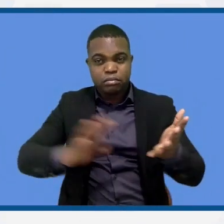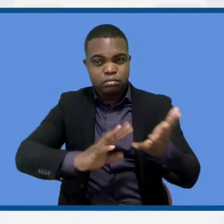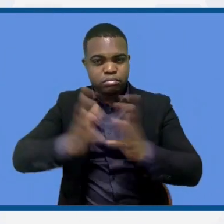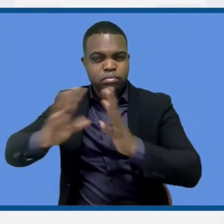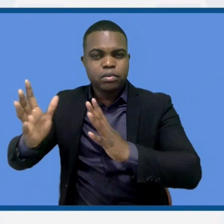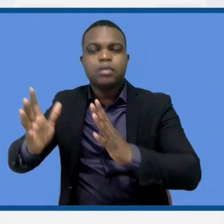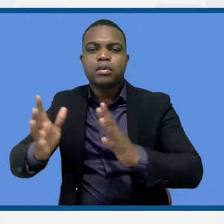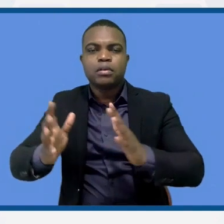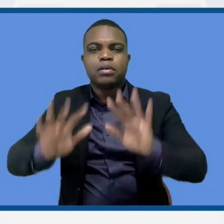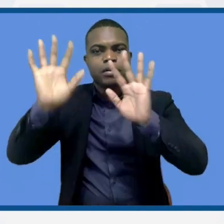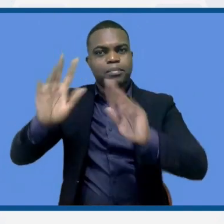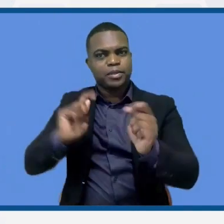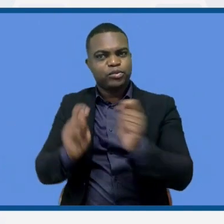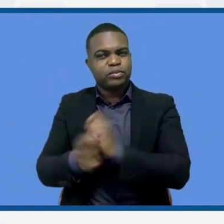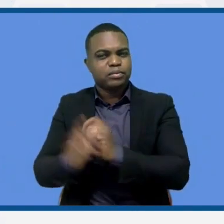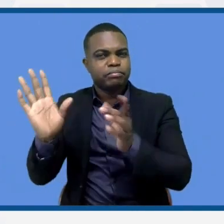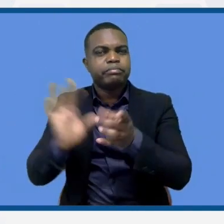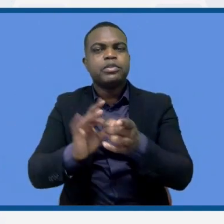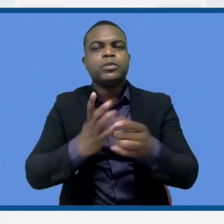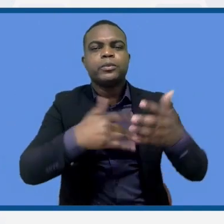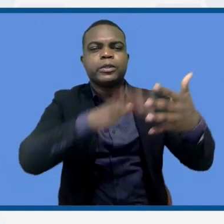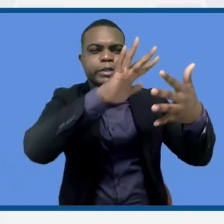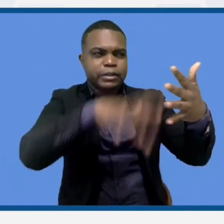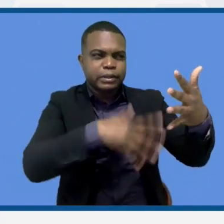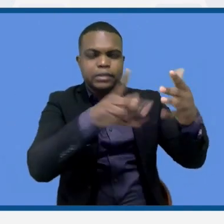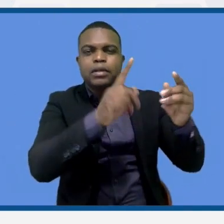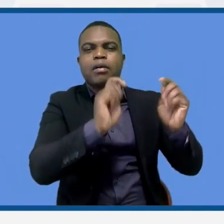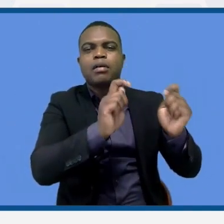roads, transportation, airports,